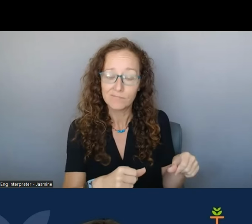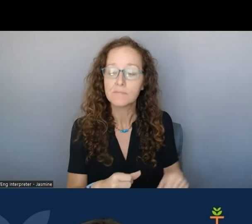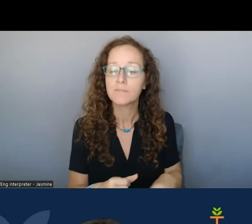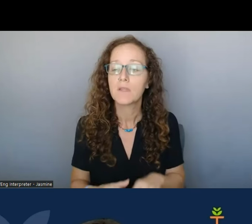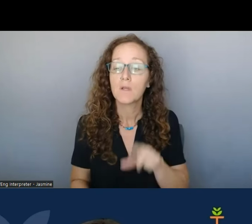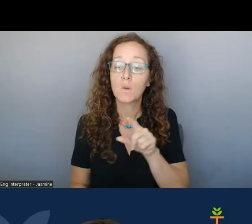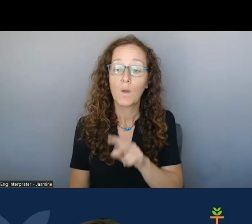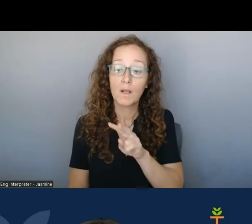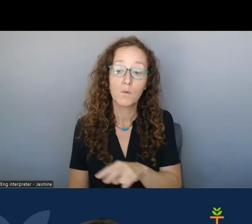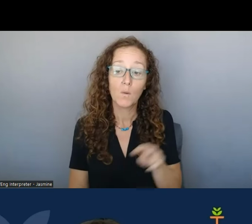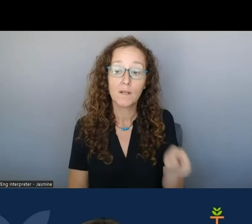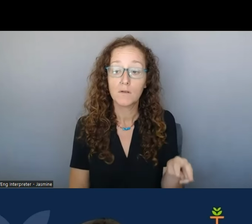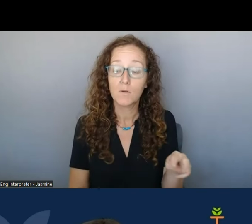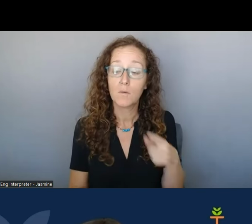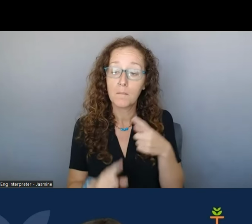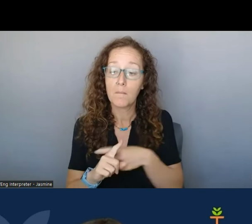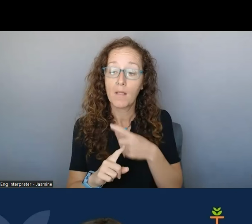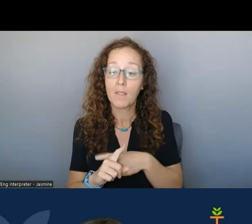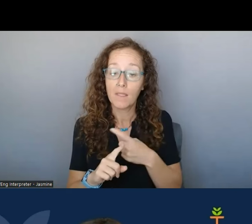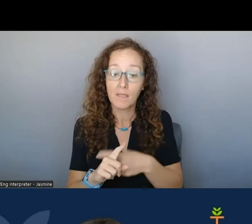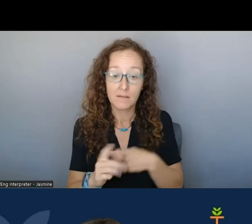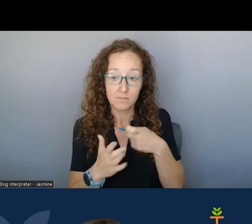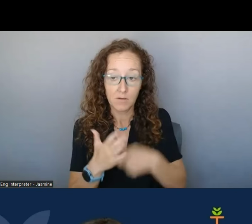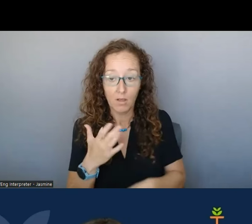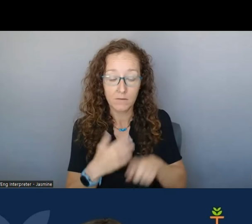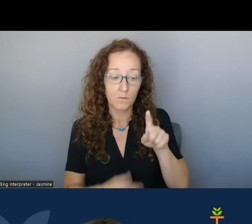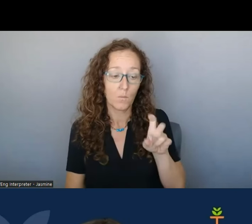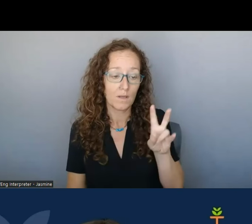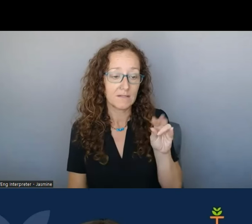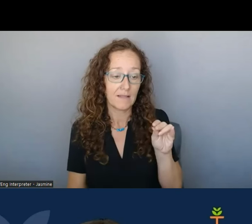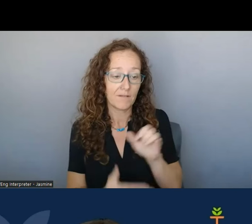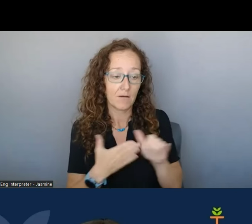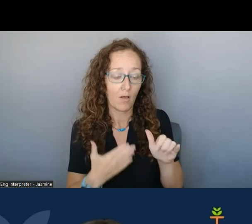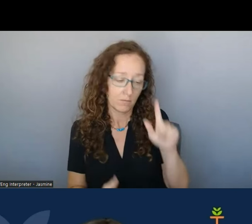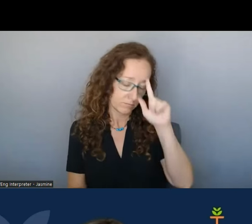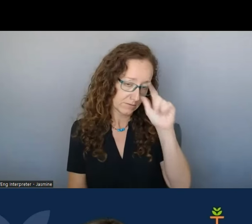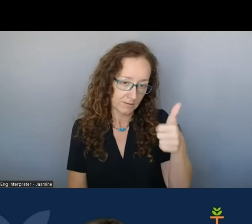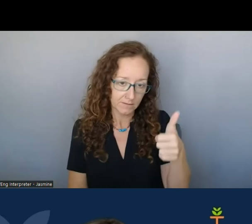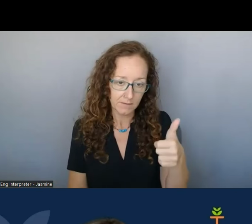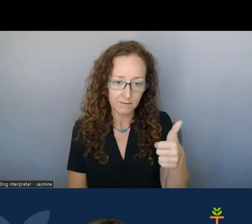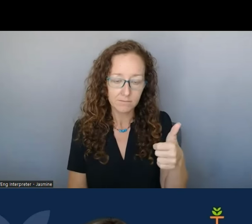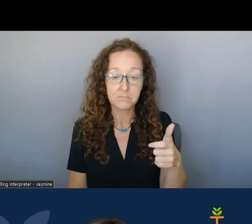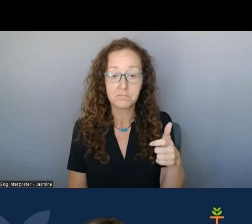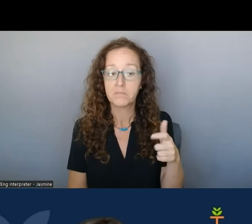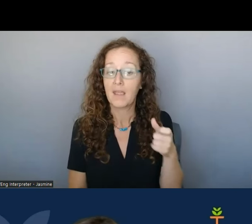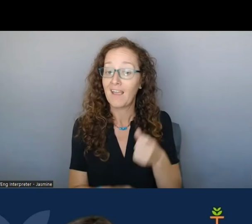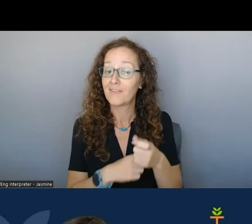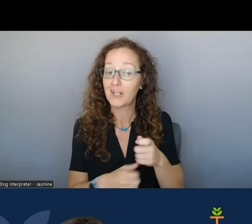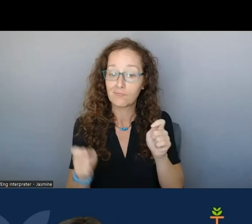standard monthly premium is $170.10. That can change every